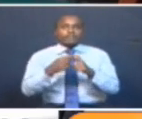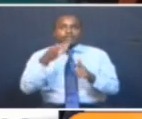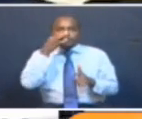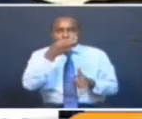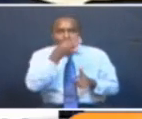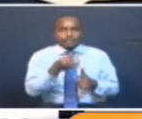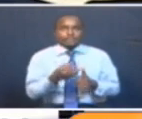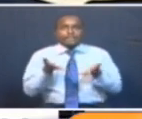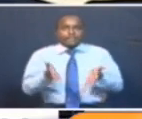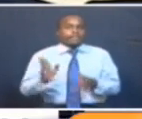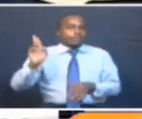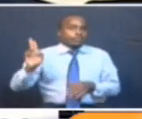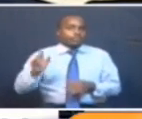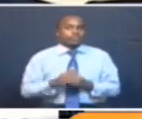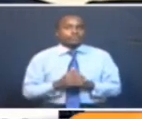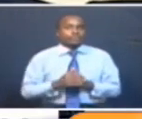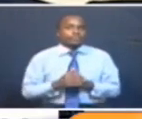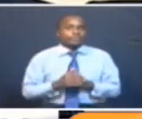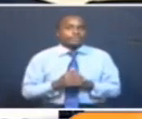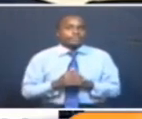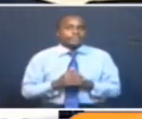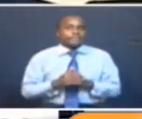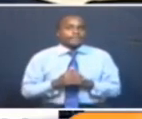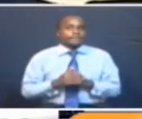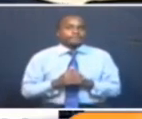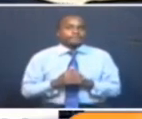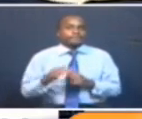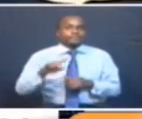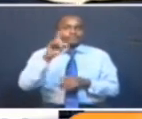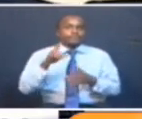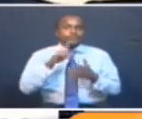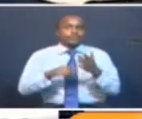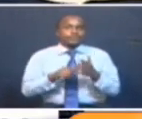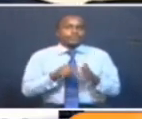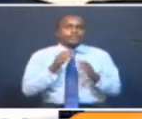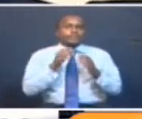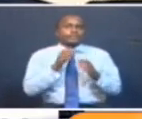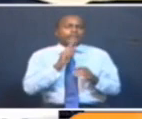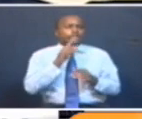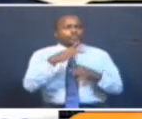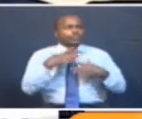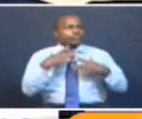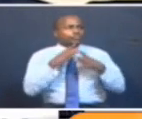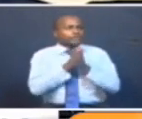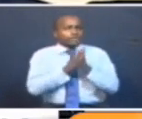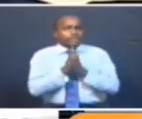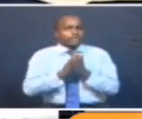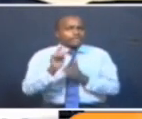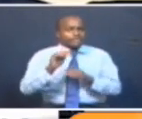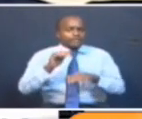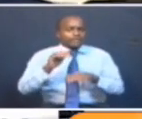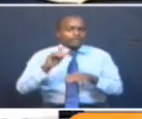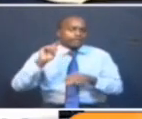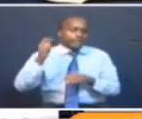now Uhuru. The question is that, are we really interested in Kenyans' goodwill